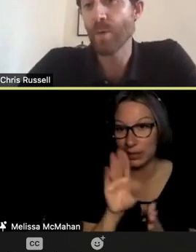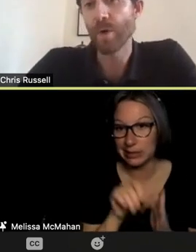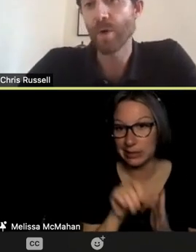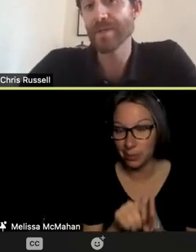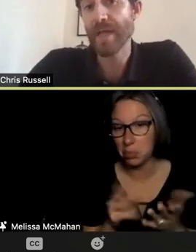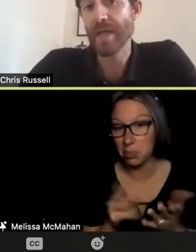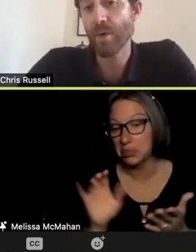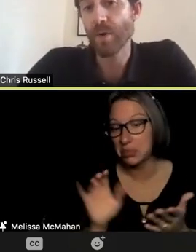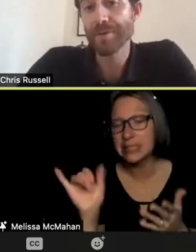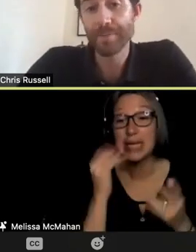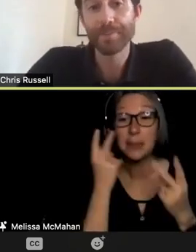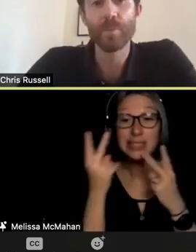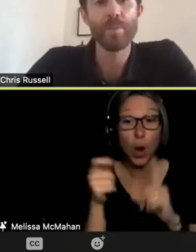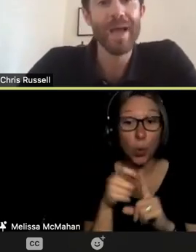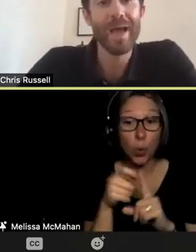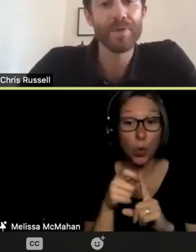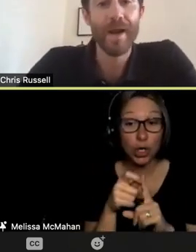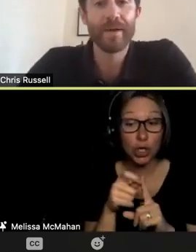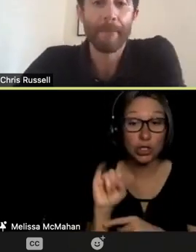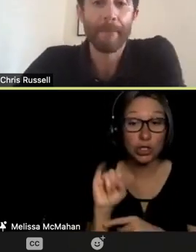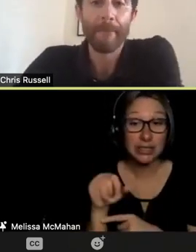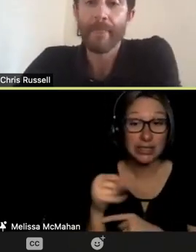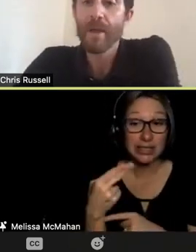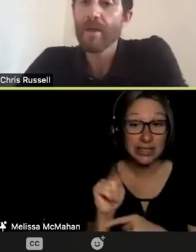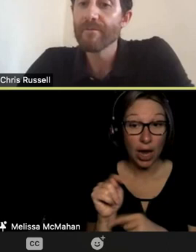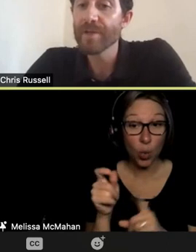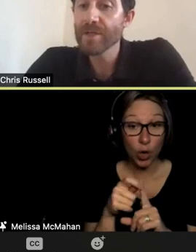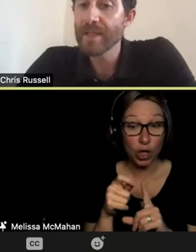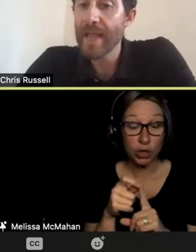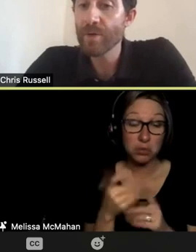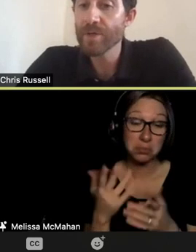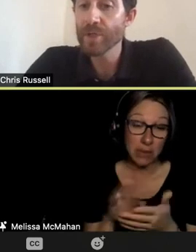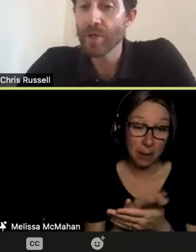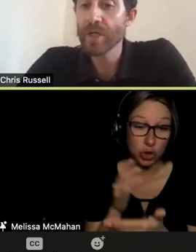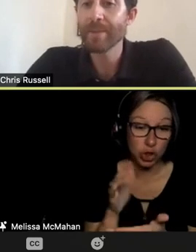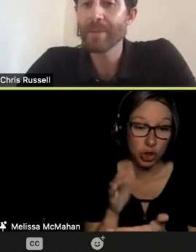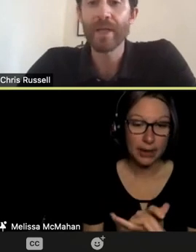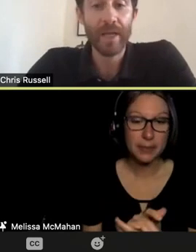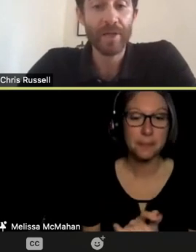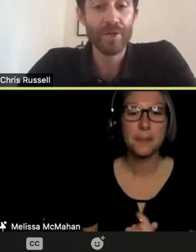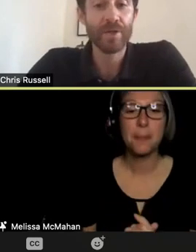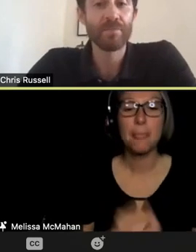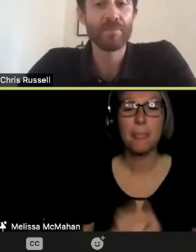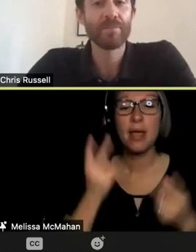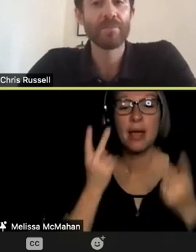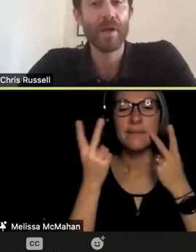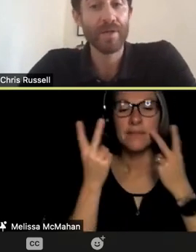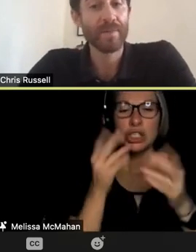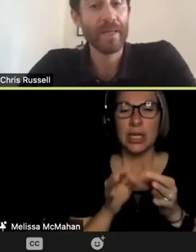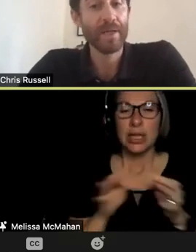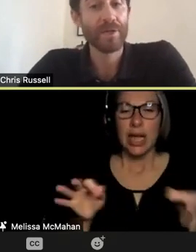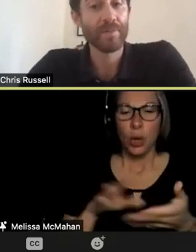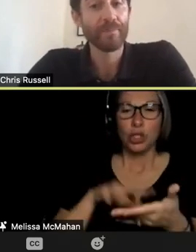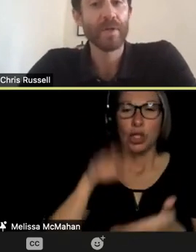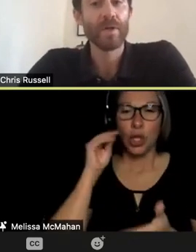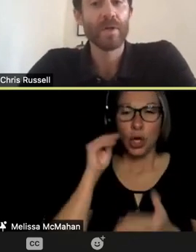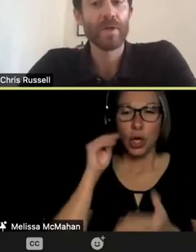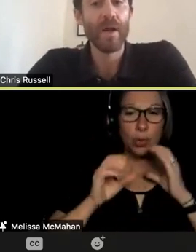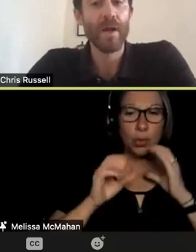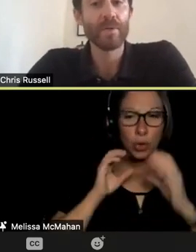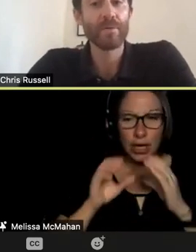Just like sight words, using sight words would be abstract. Vision, language, learning, communication,